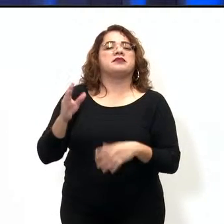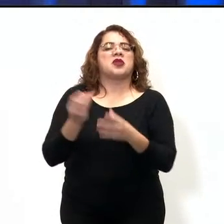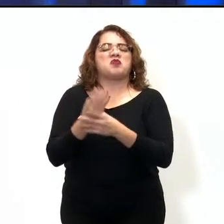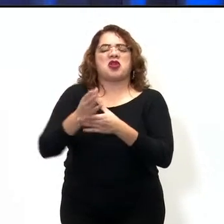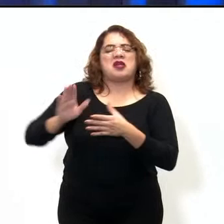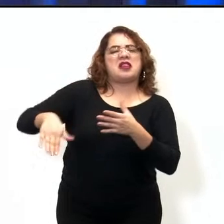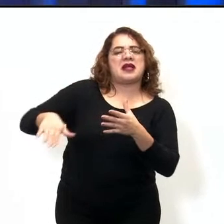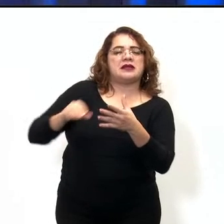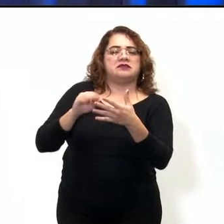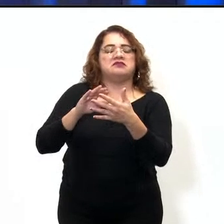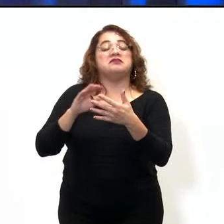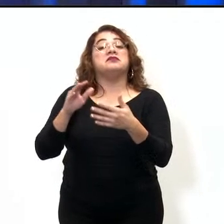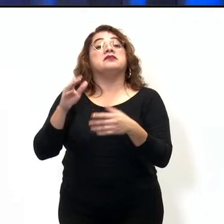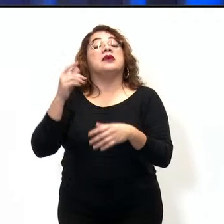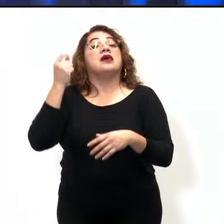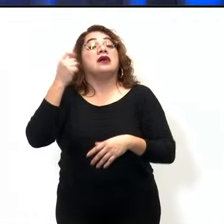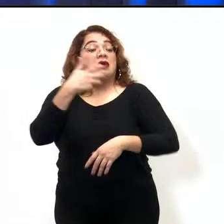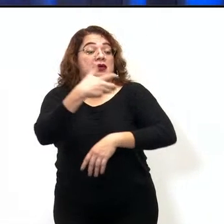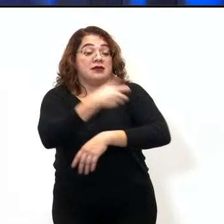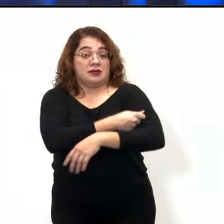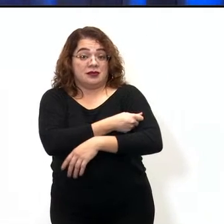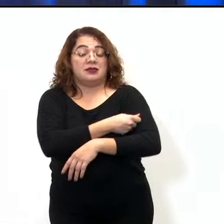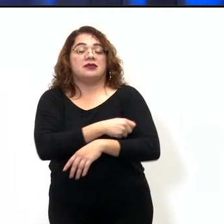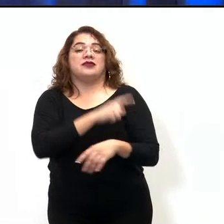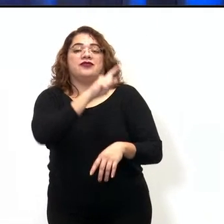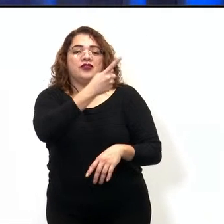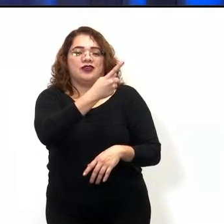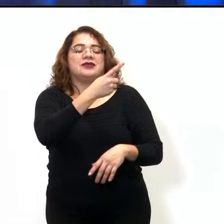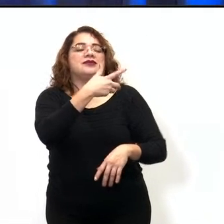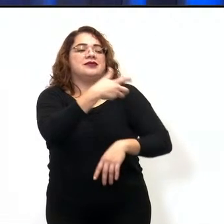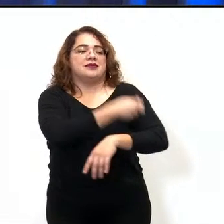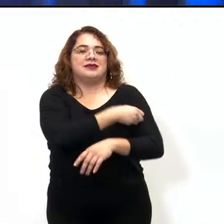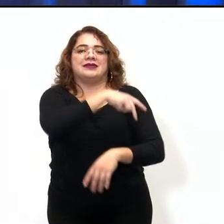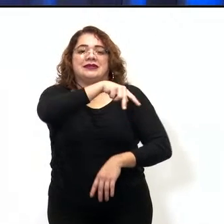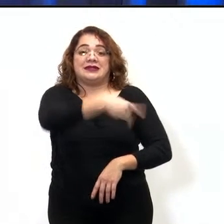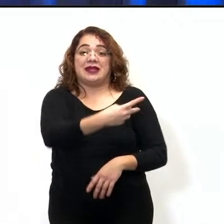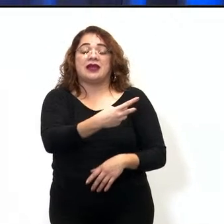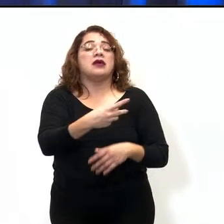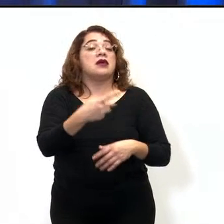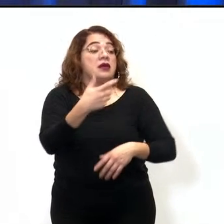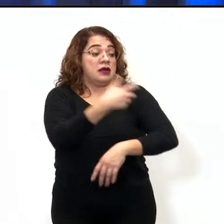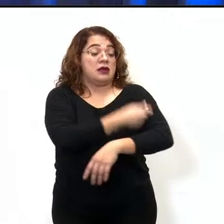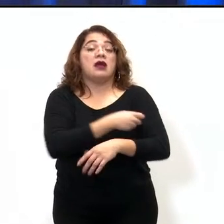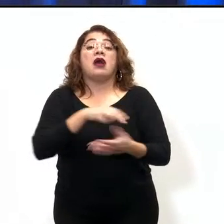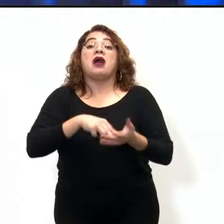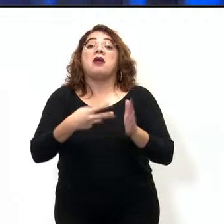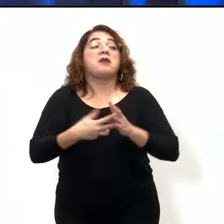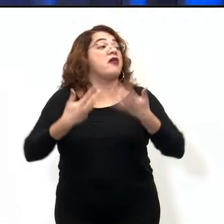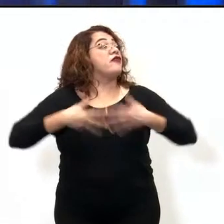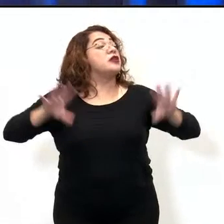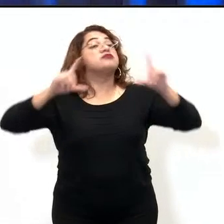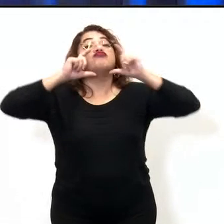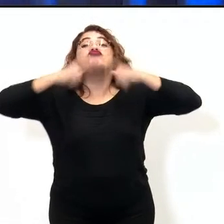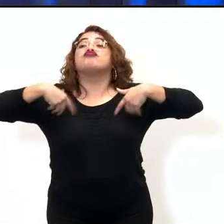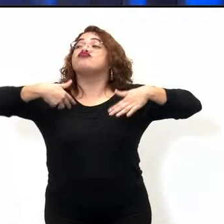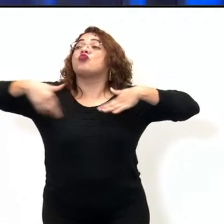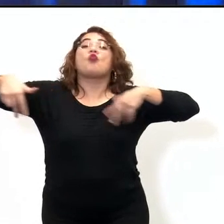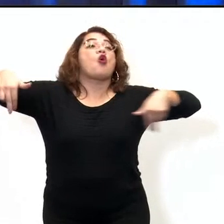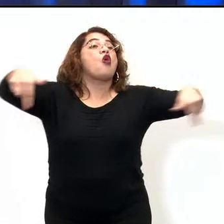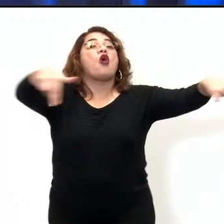getting vaccinated over the next several weeks, it remains critical that we continue with the precautions that you've heard us discuss over and over